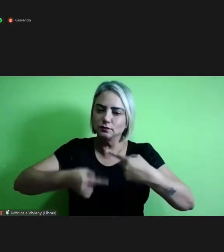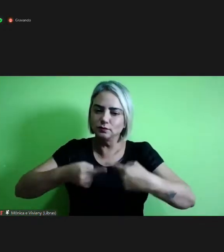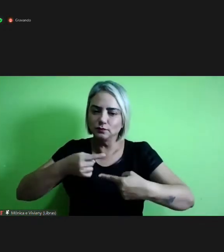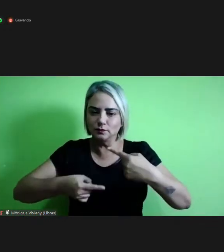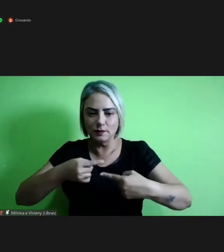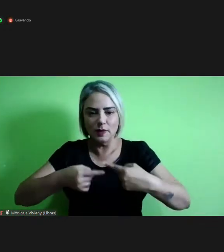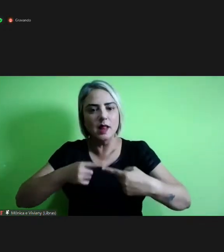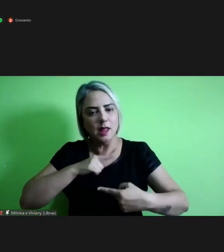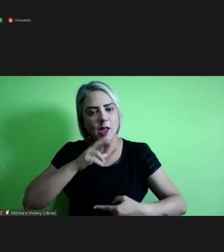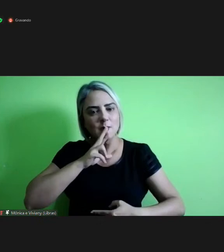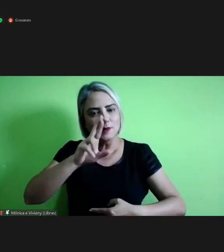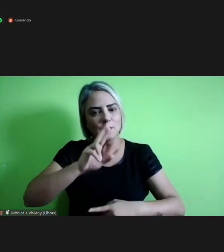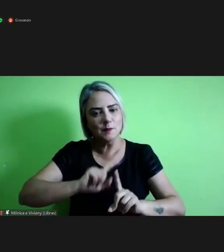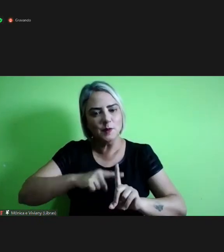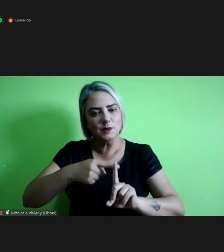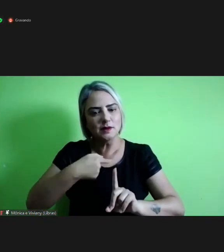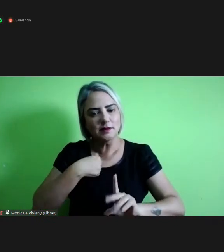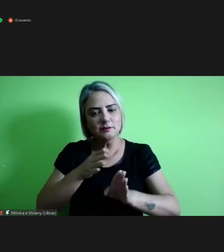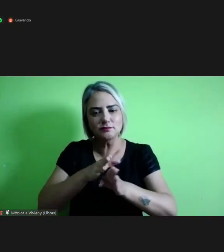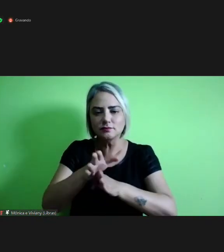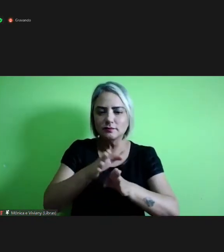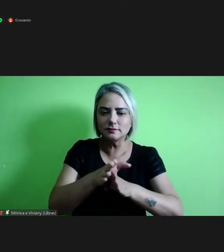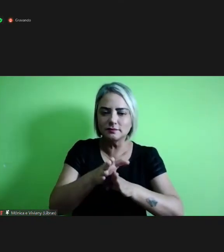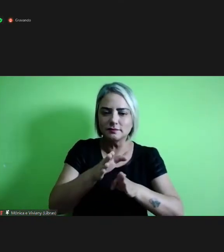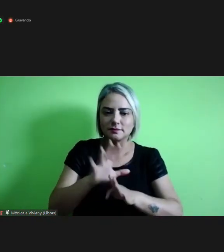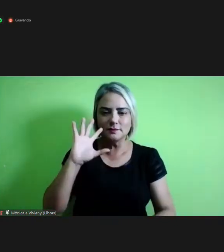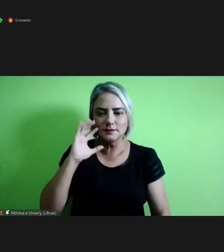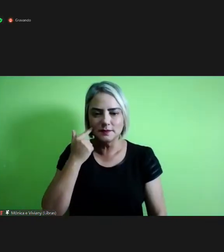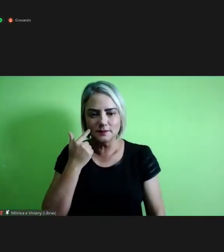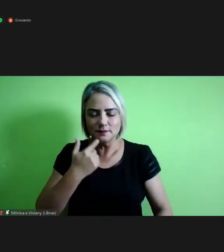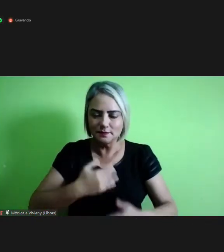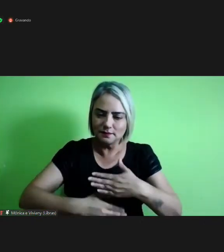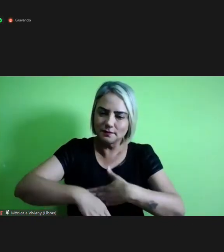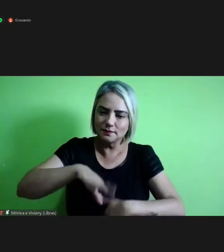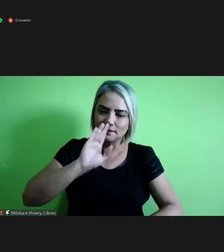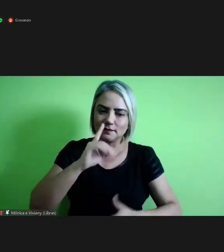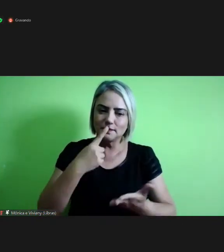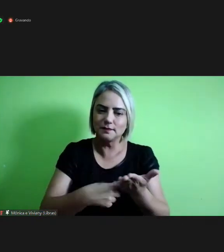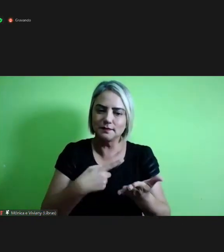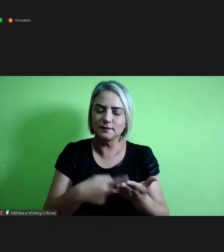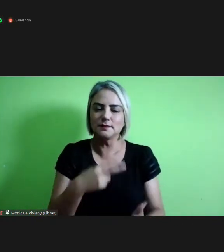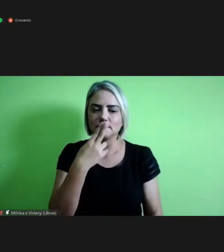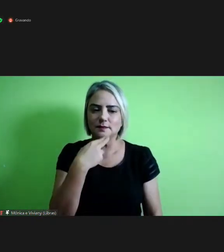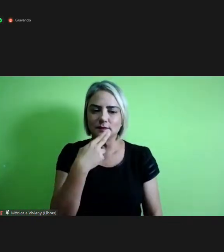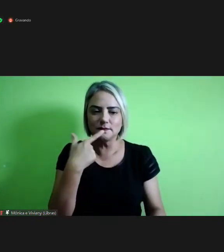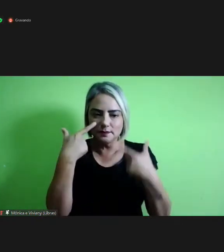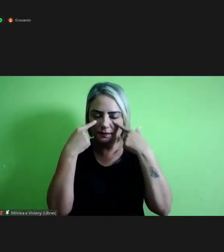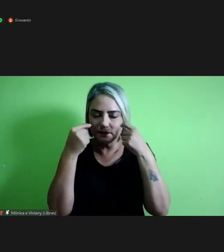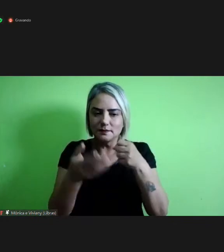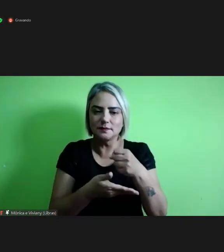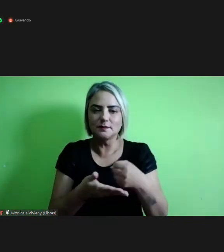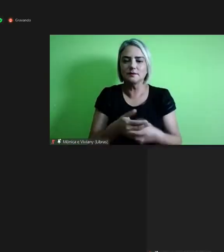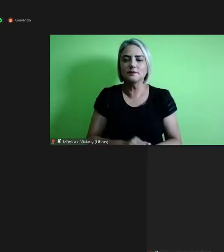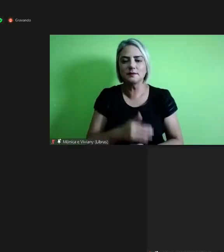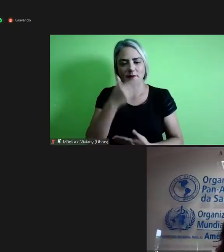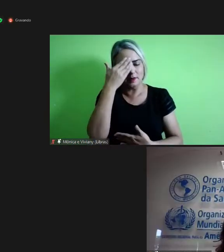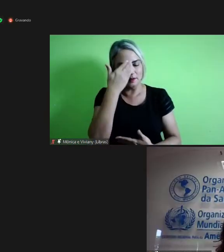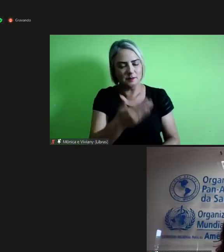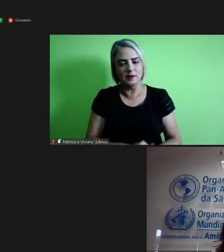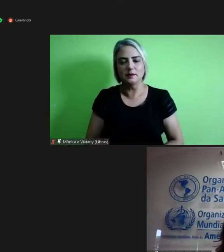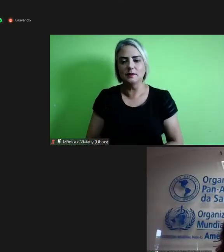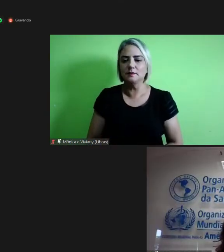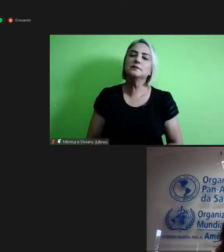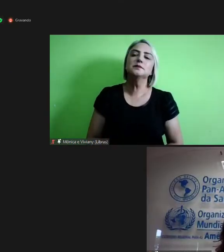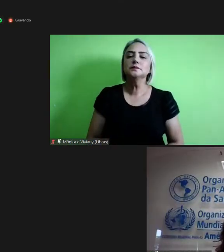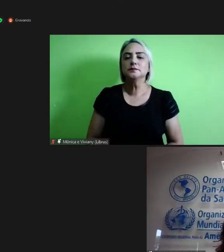event, and I hope that all the debates are very fruitful and we're going to have recommendations and solutions to move forward in the agenda of nutrition in